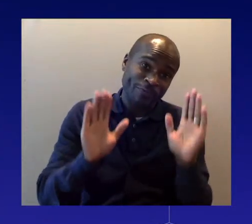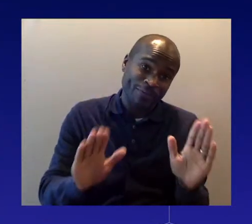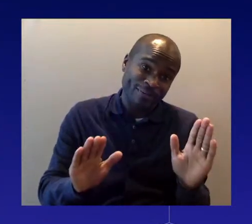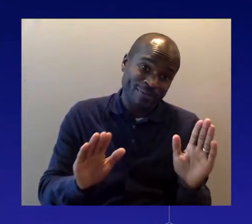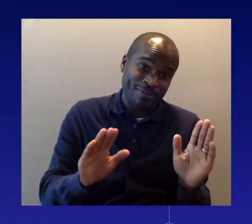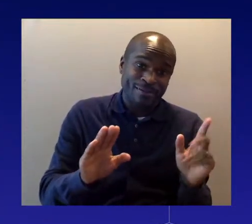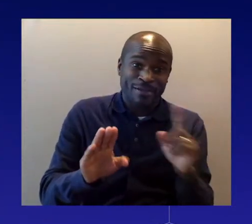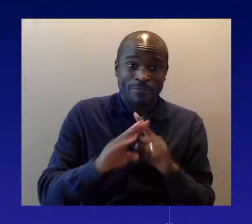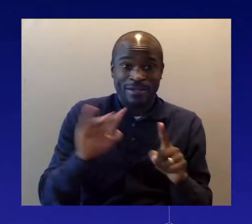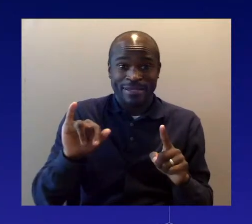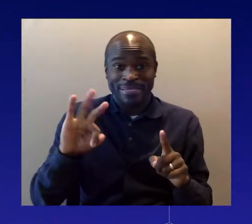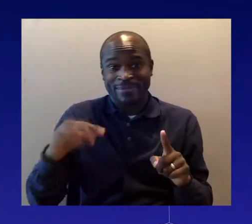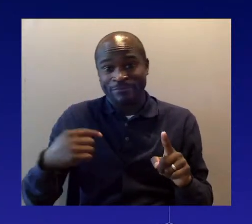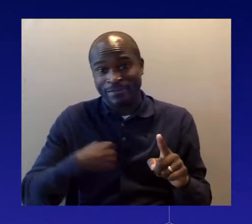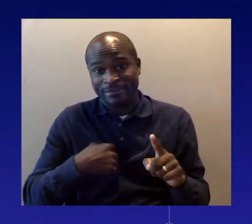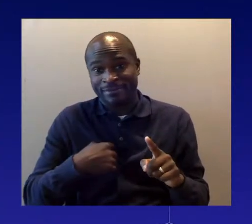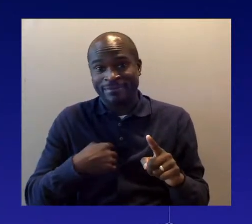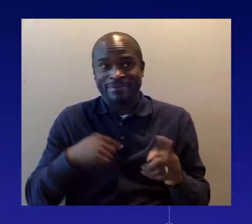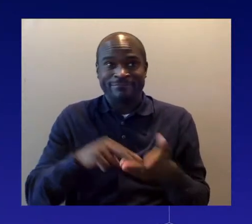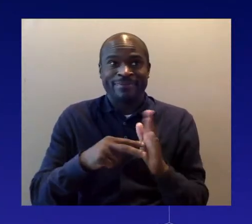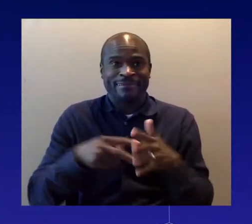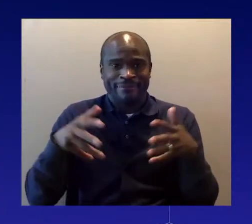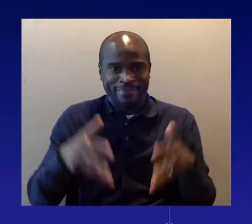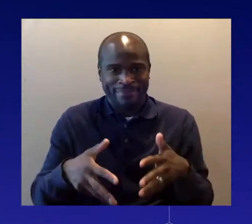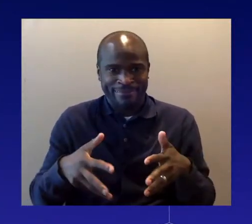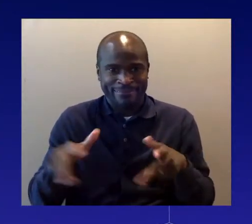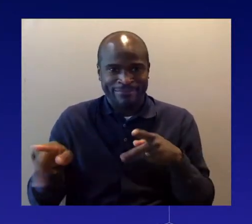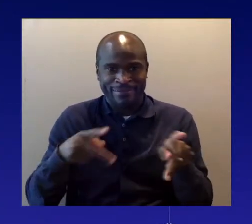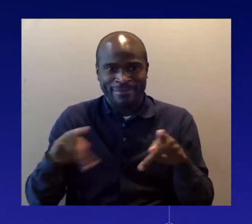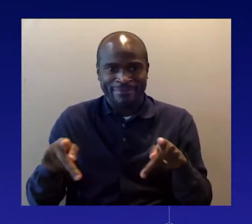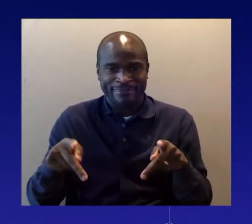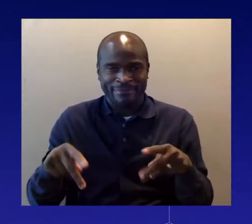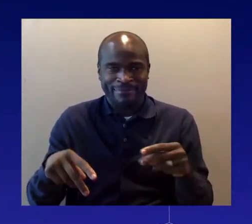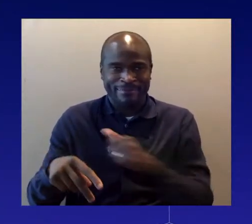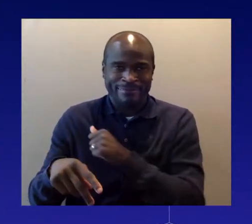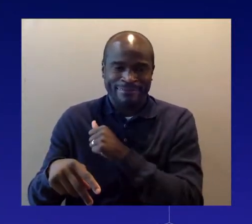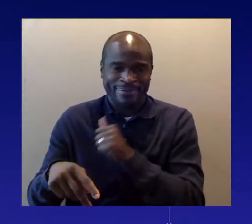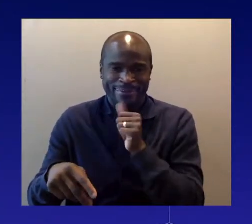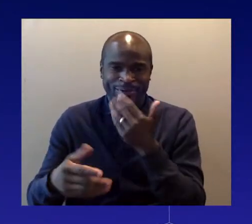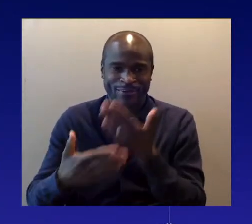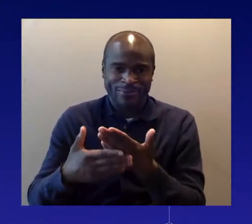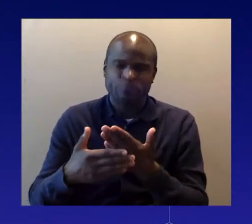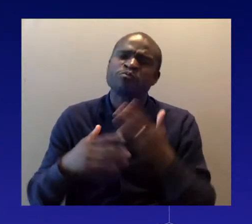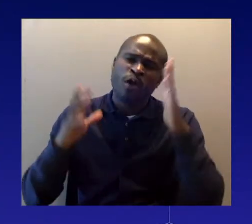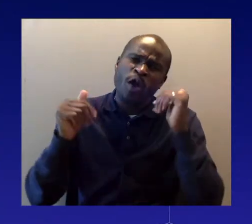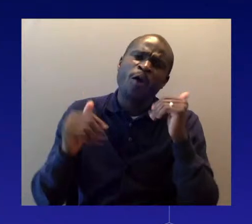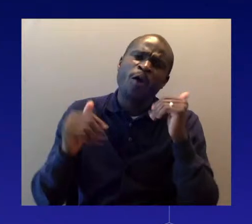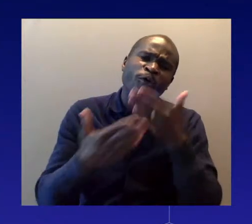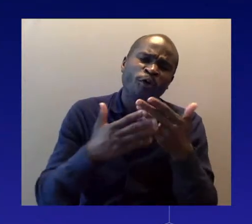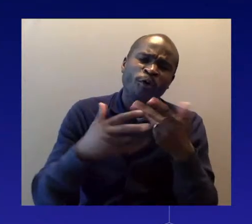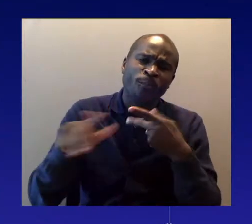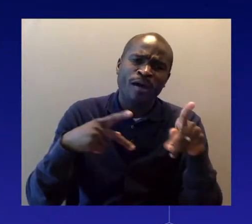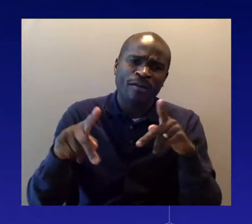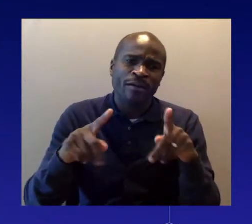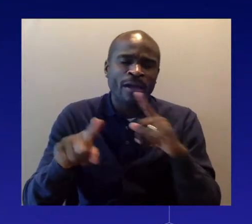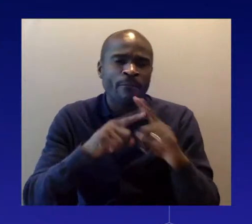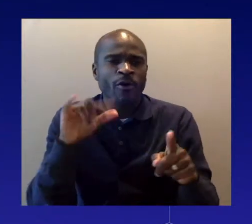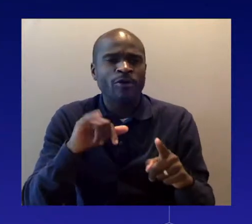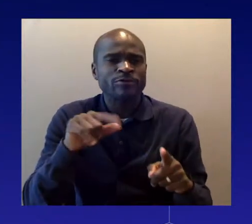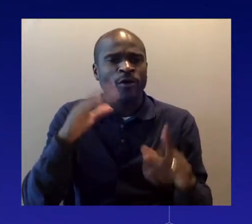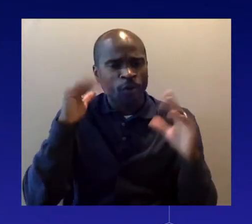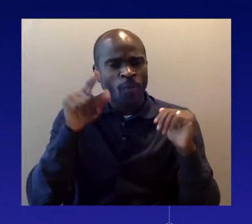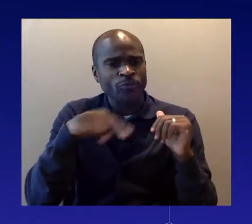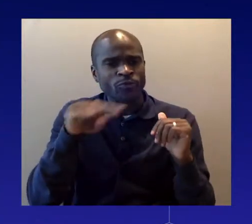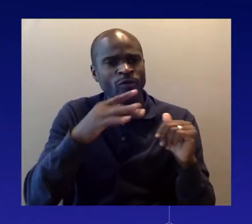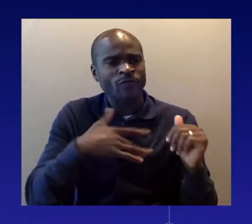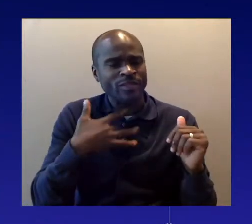at the end, it's not so great, right? I hope it's been both the party, but you also feel like we've hit some home runs because